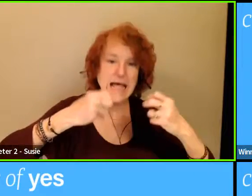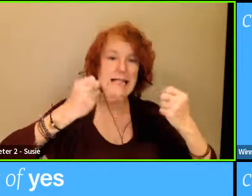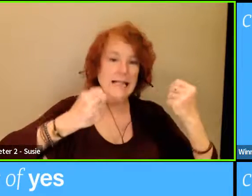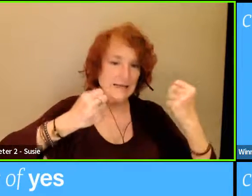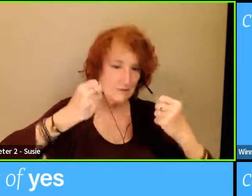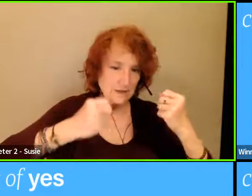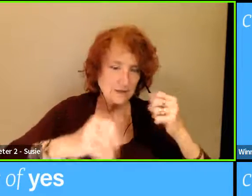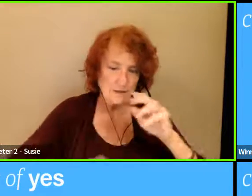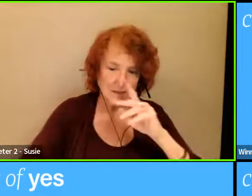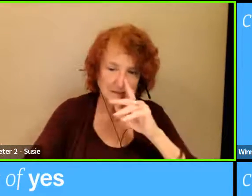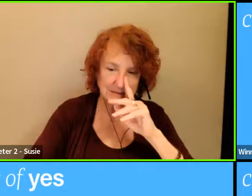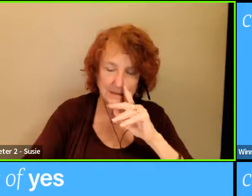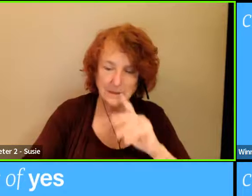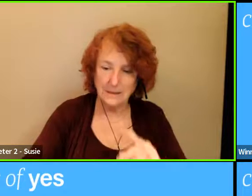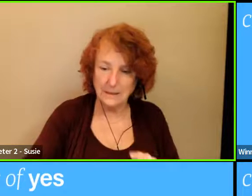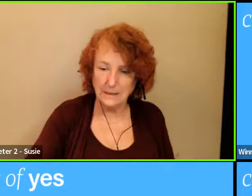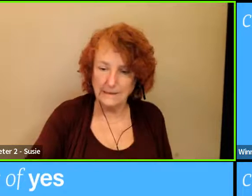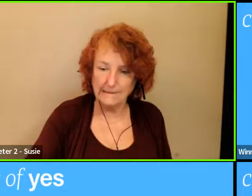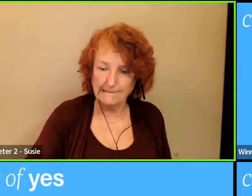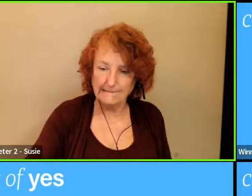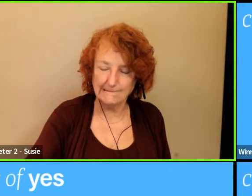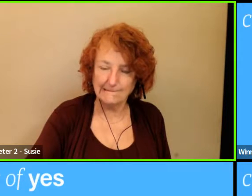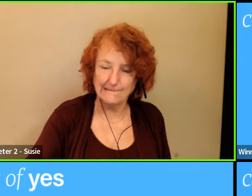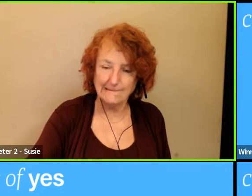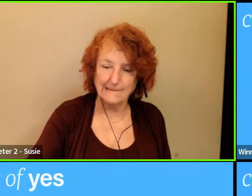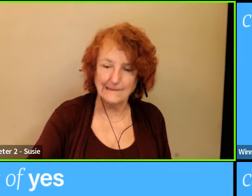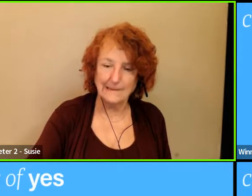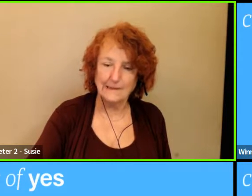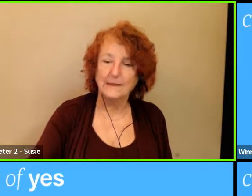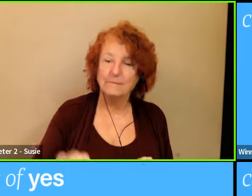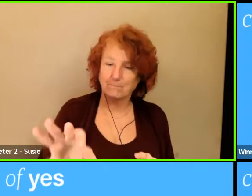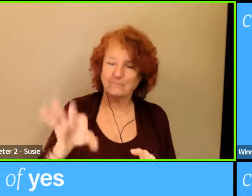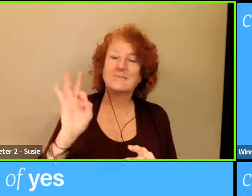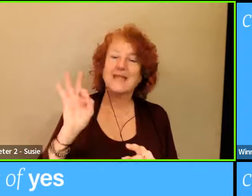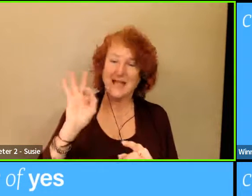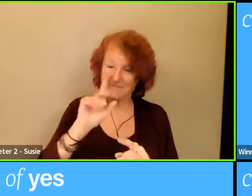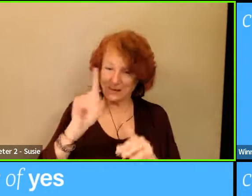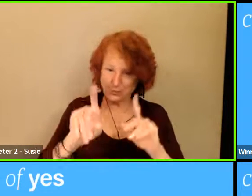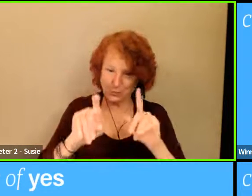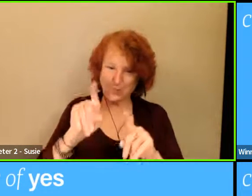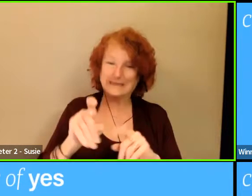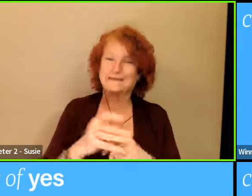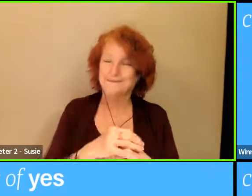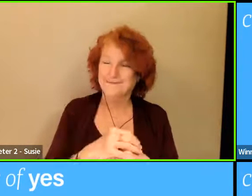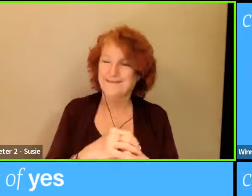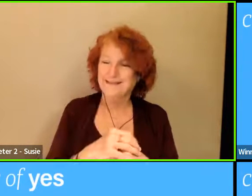Thank ahead. you so much. Why don't we Yeah. start there? I did find your questions in the chat as well, so I'm